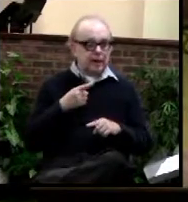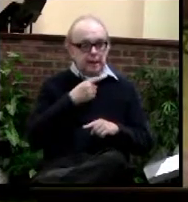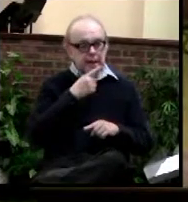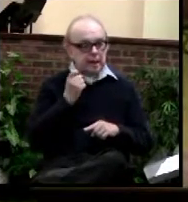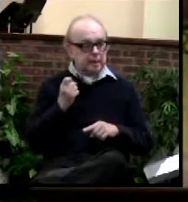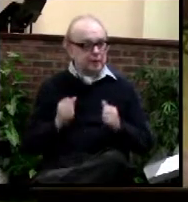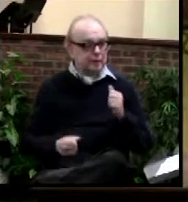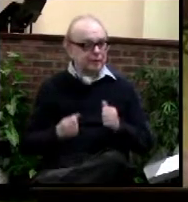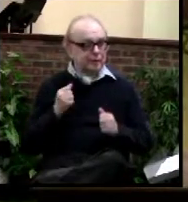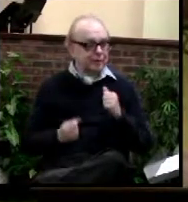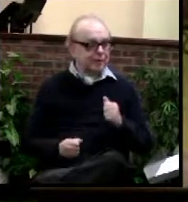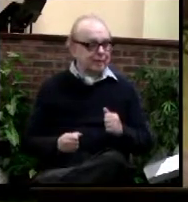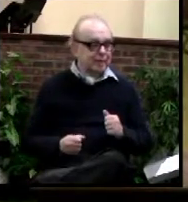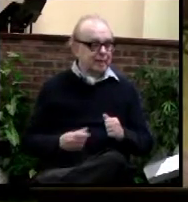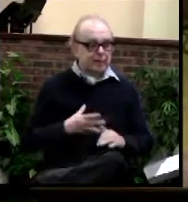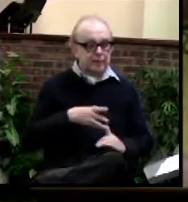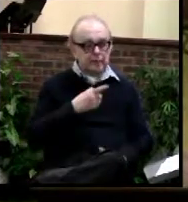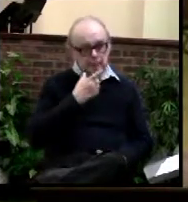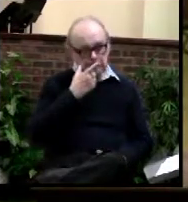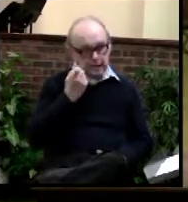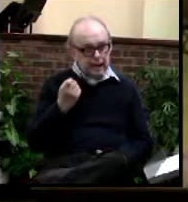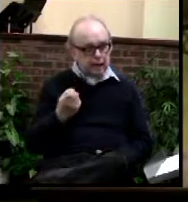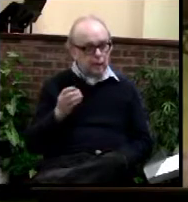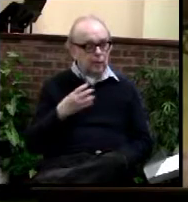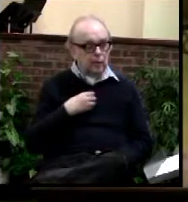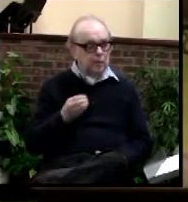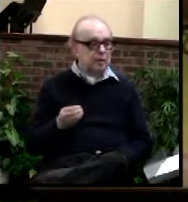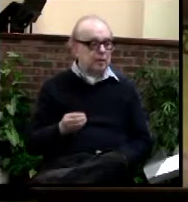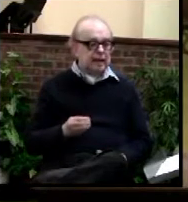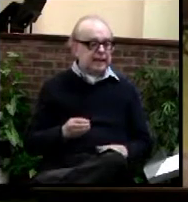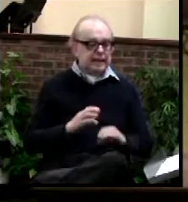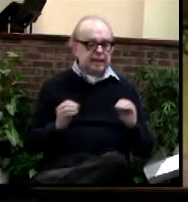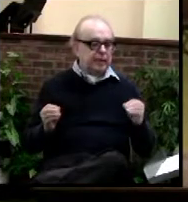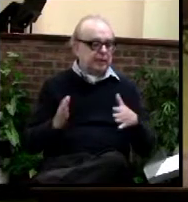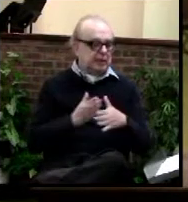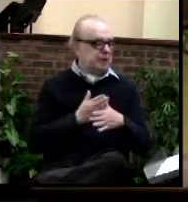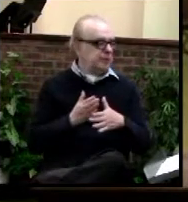It's black and white. There is no in between.